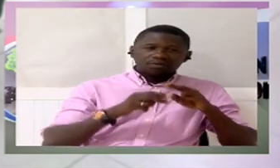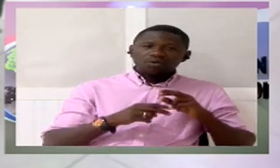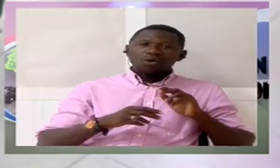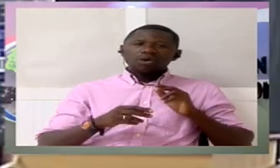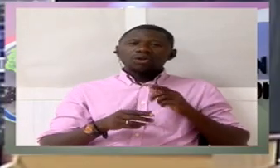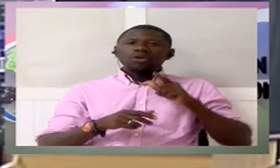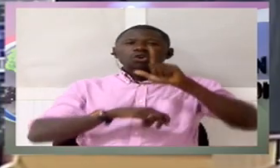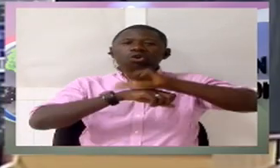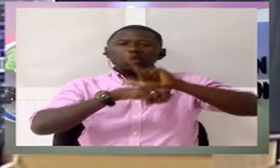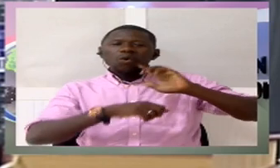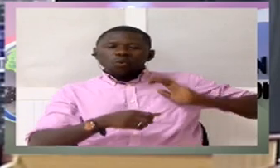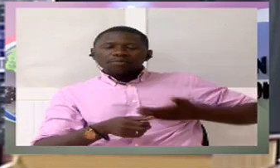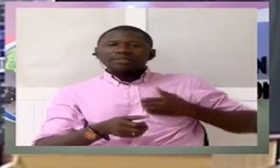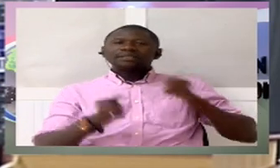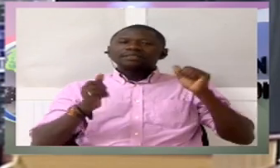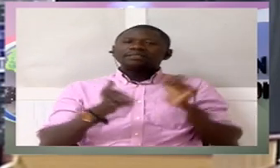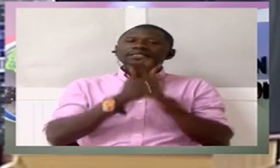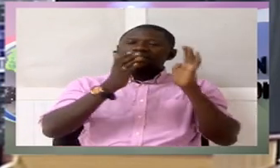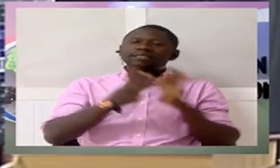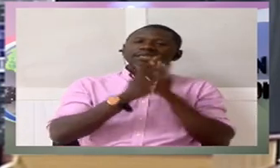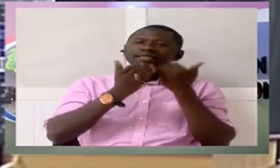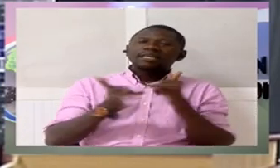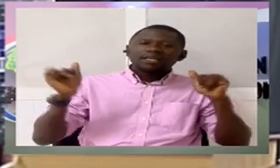who would do the singing and the dancing.